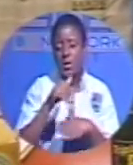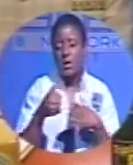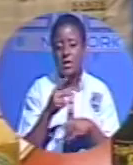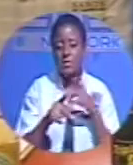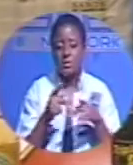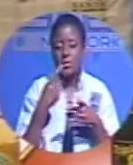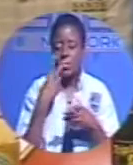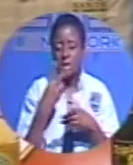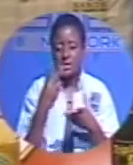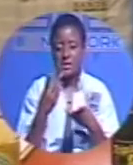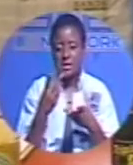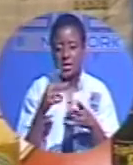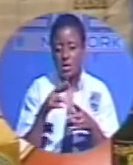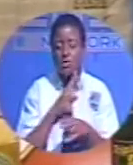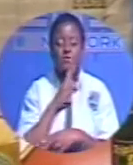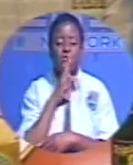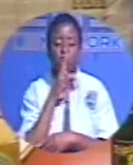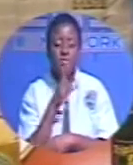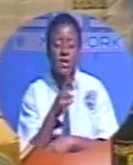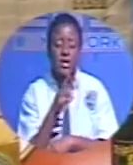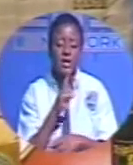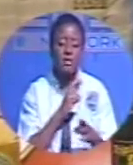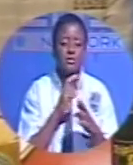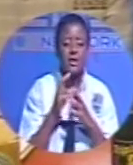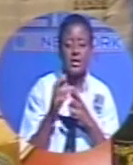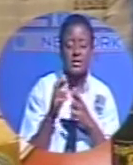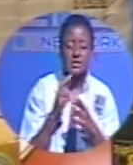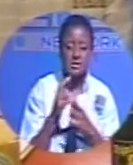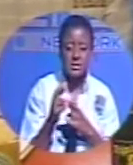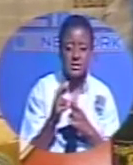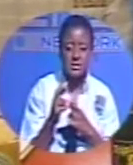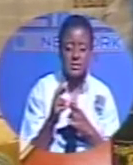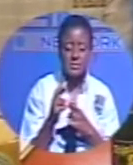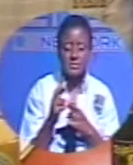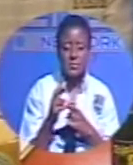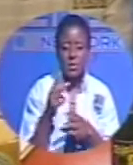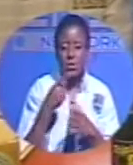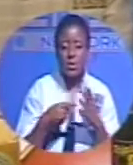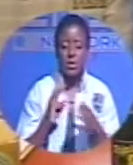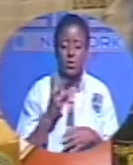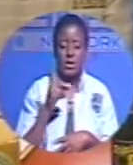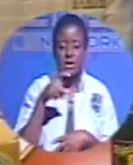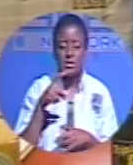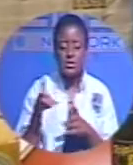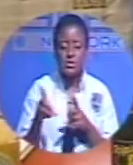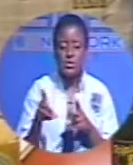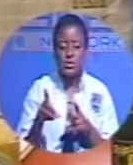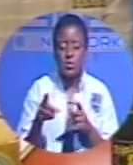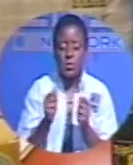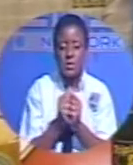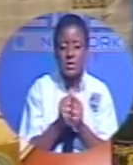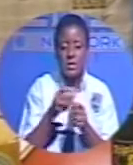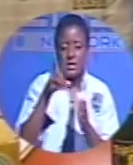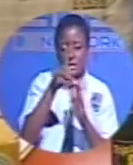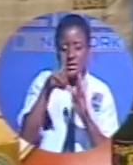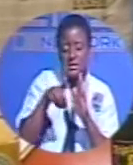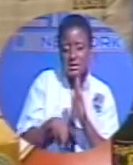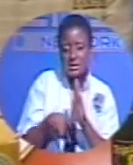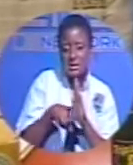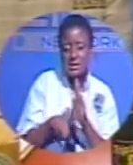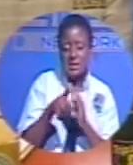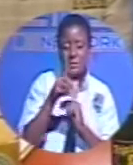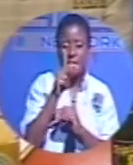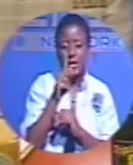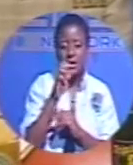a real race instead of the boats way out. What we have to do now with these deep keel boats, they're going to come closer and you're going to have